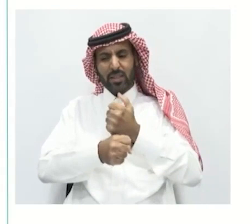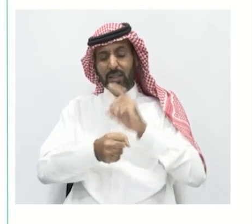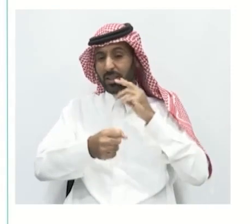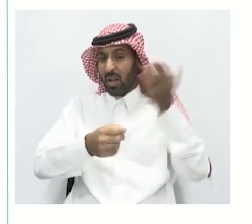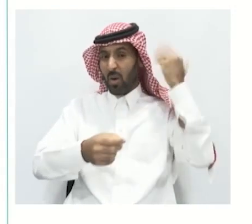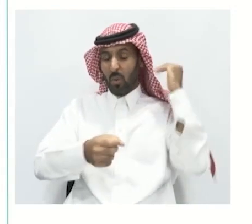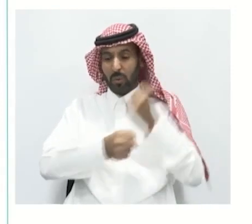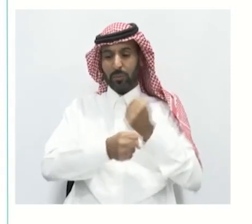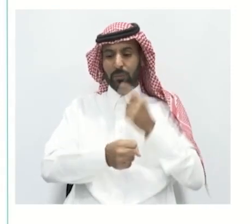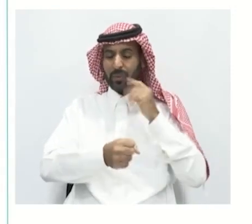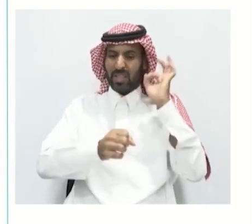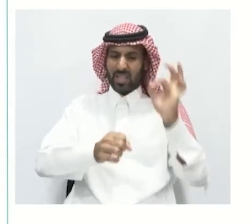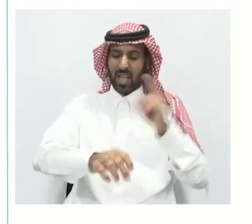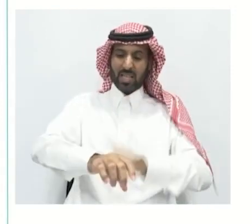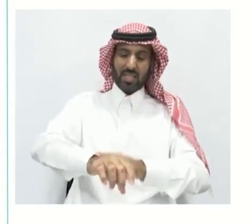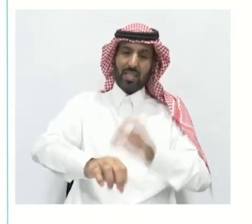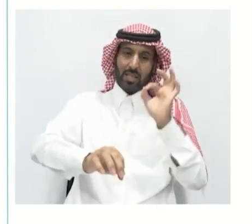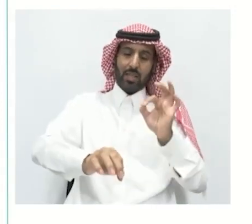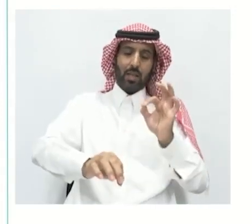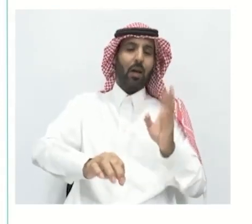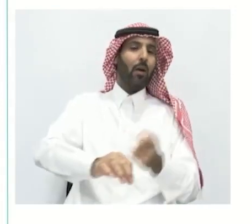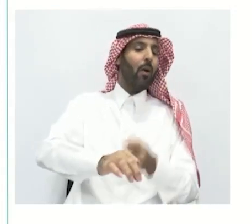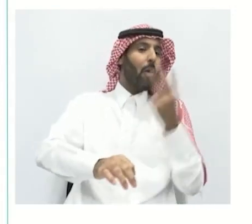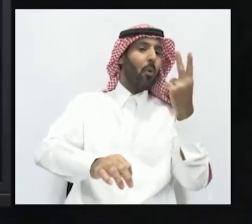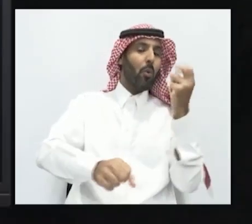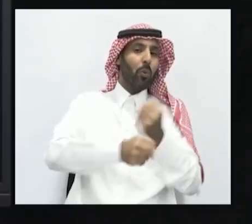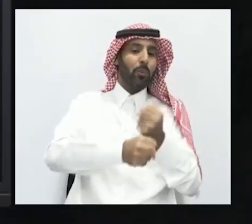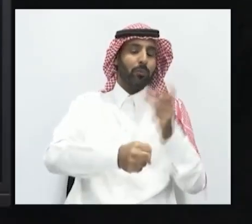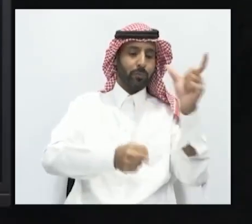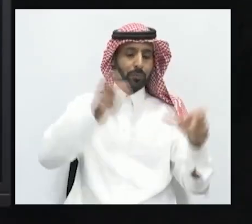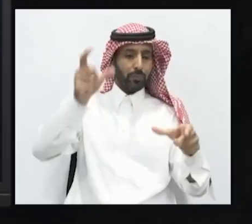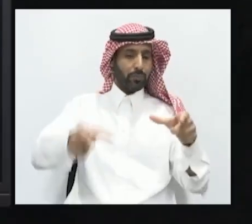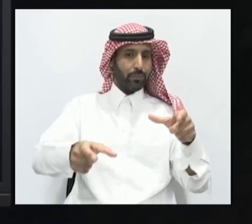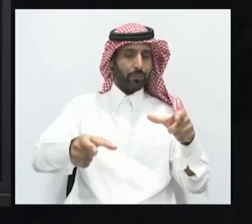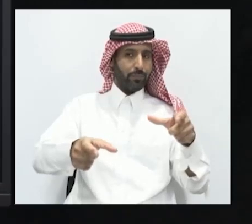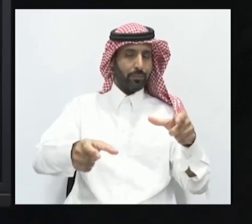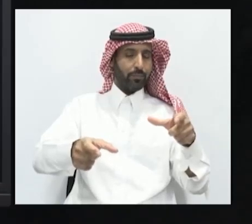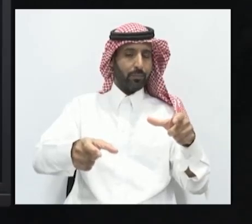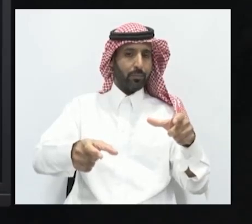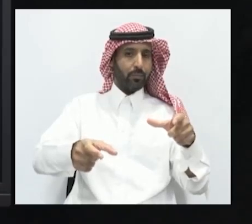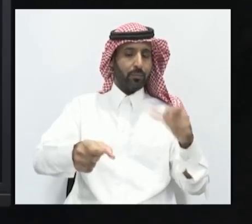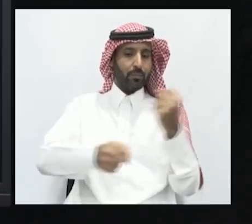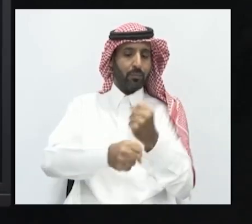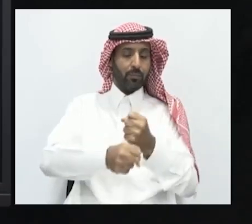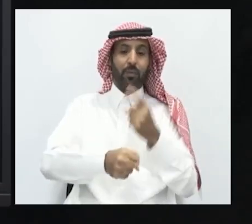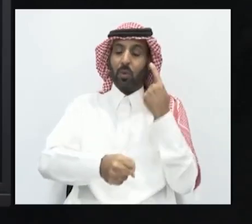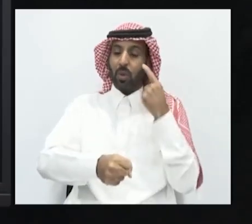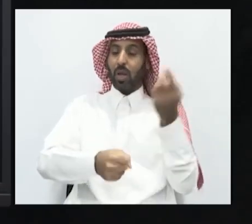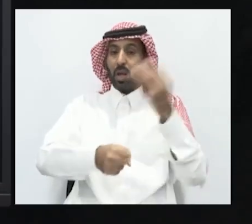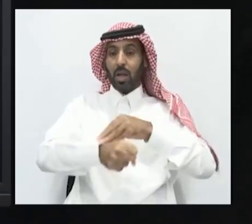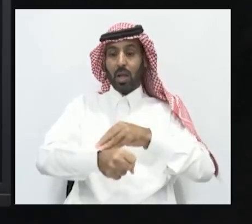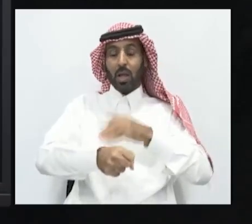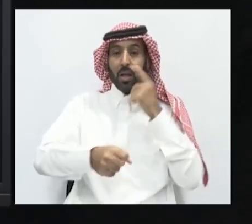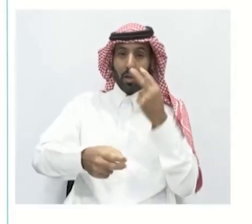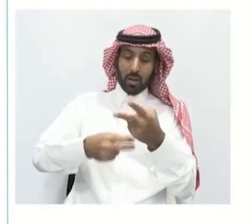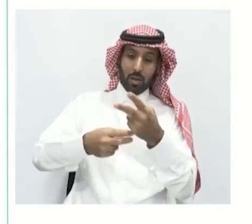that were happening at the same time. If we have two actions happening at the same time, simultaneously,